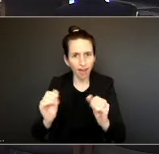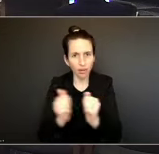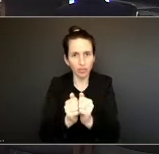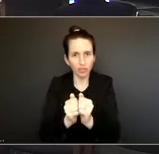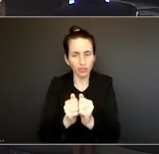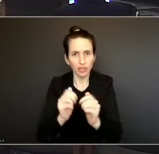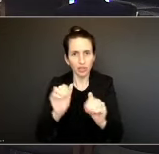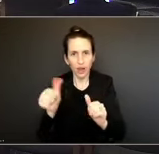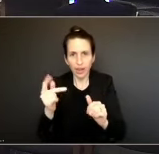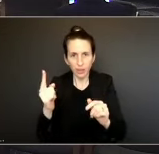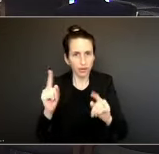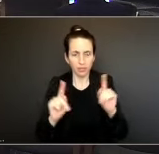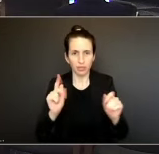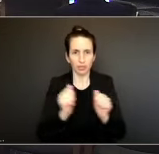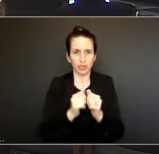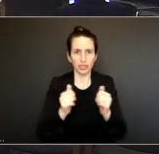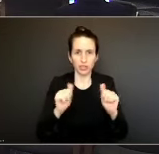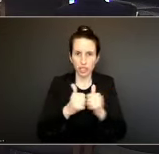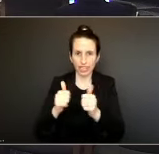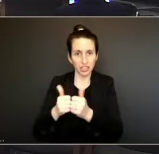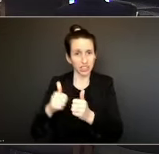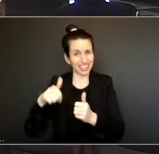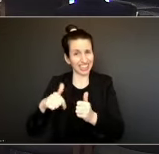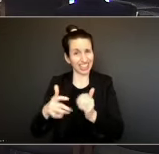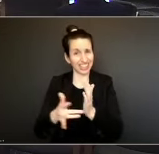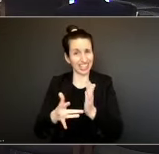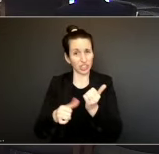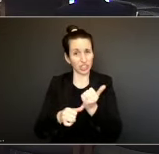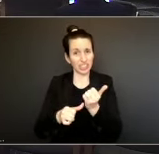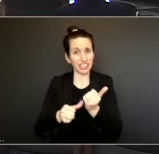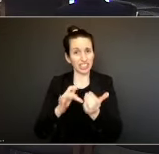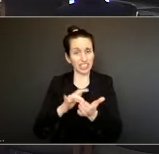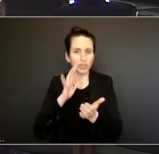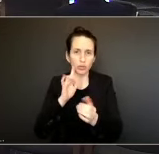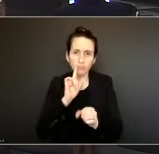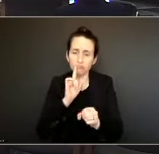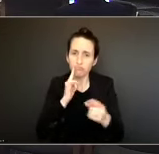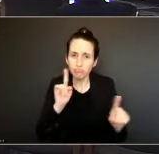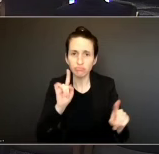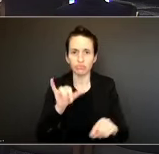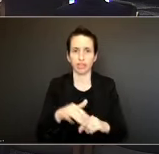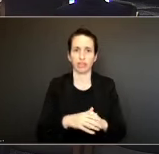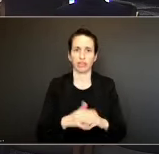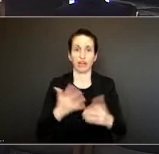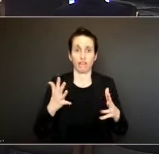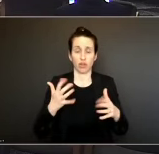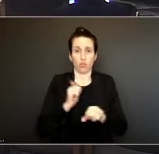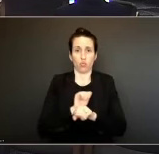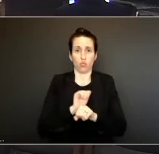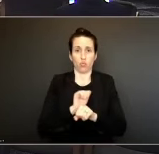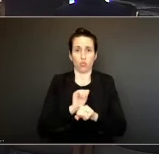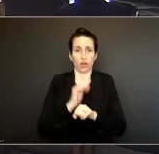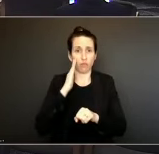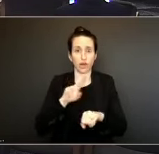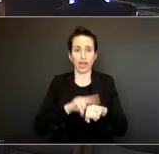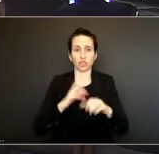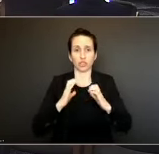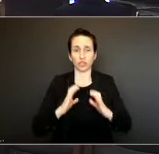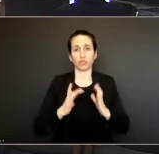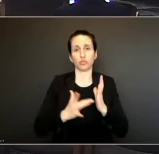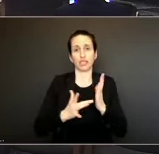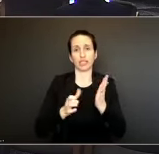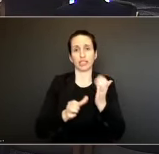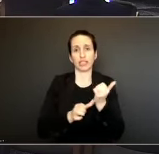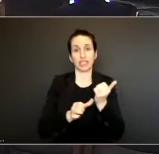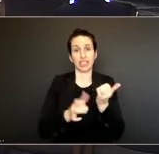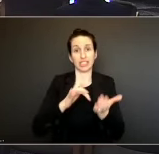that. I have worked for a national consumer technical assistance center that was based in